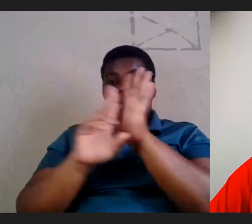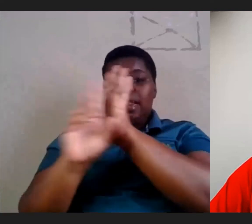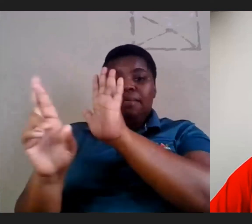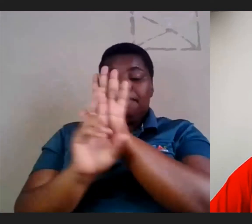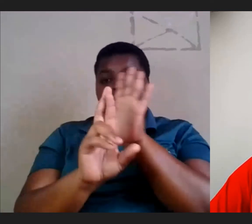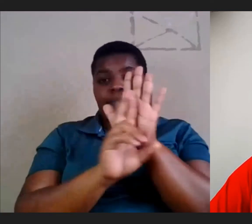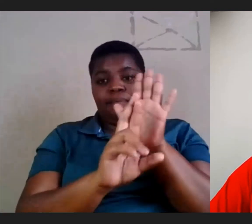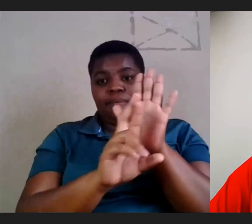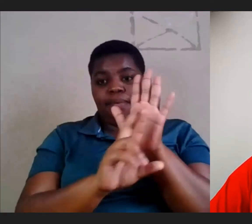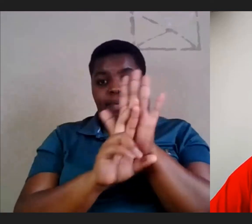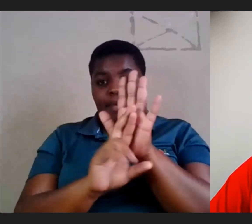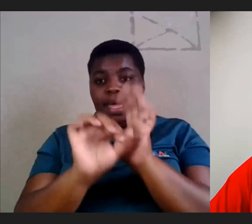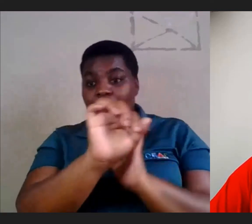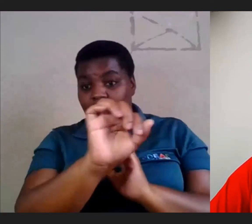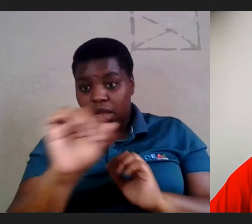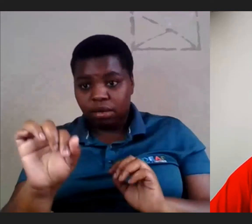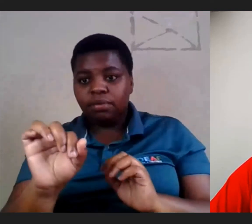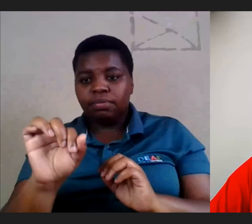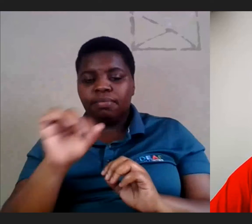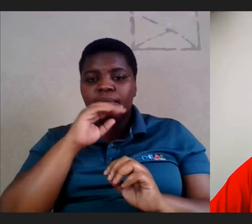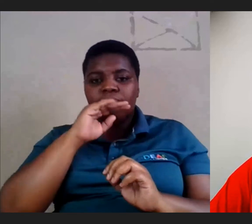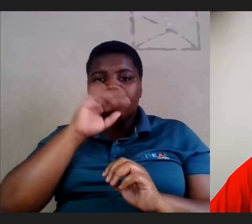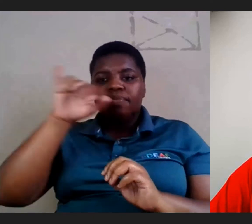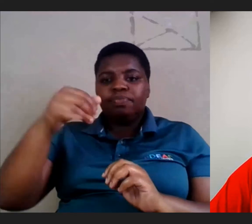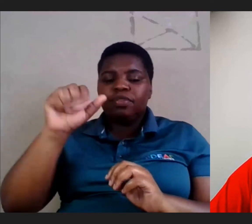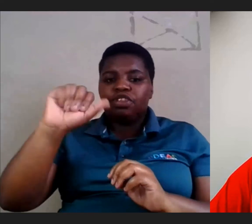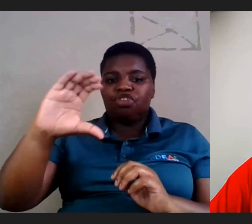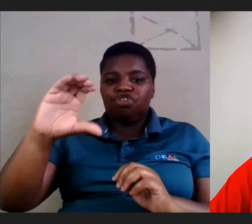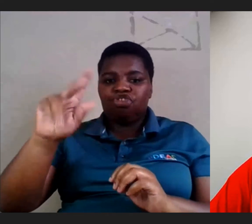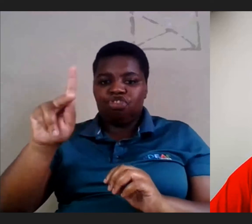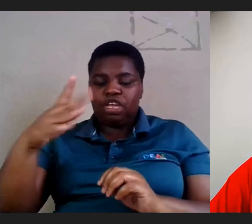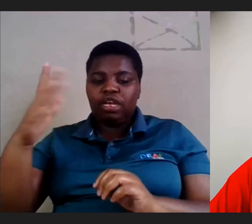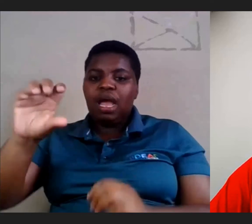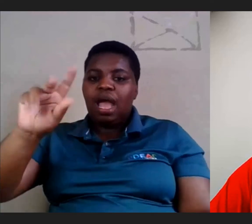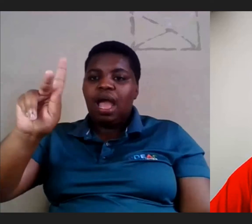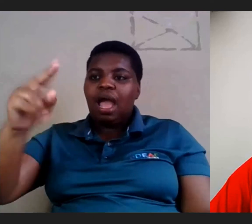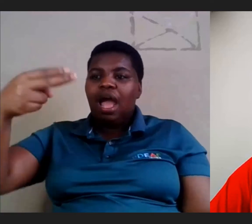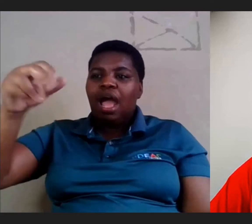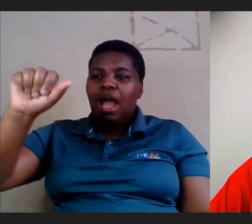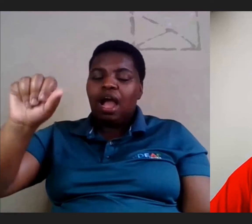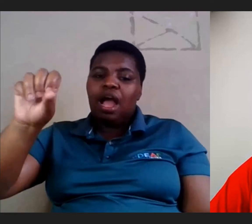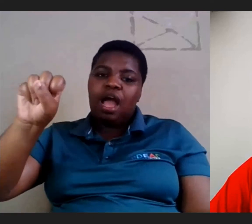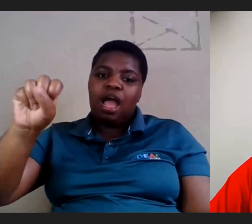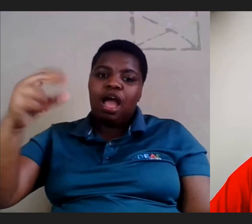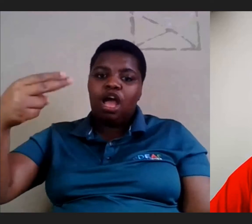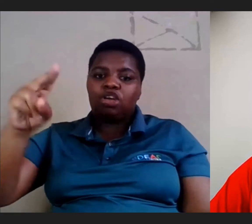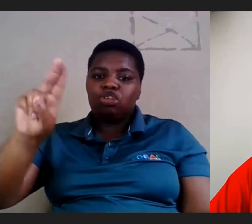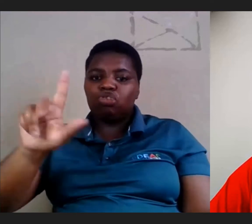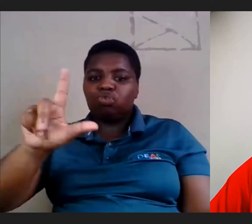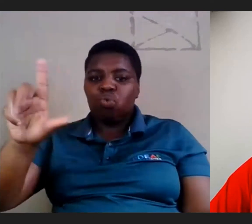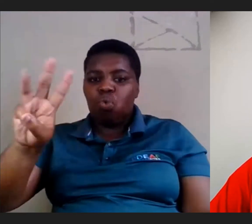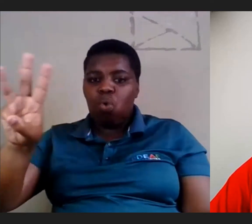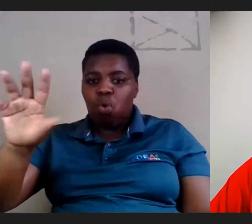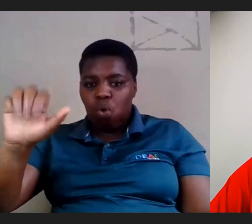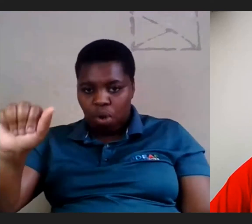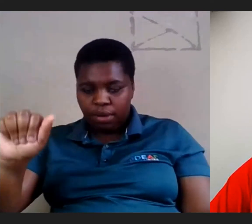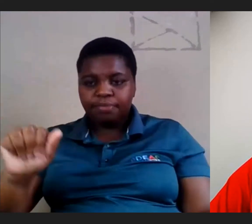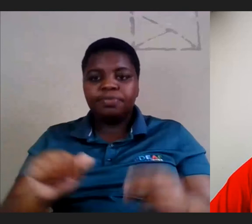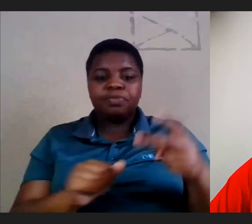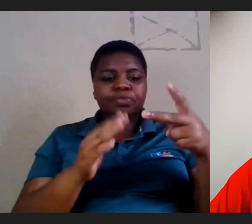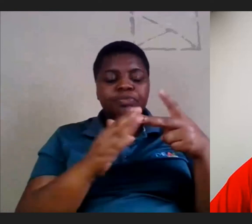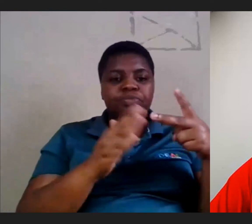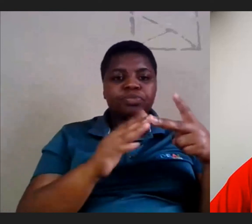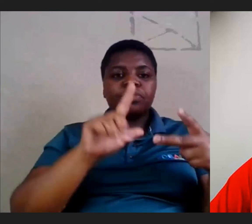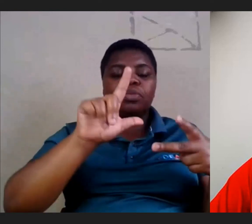ARC, Jacqueline Kashula, and thereafter from Dr. Jacques Lloyd from